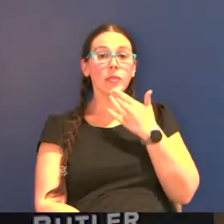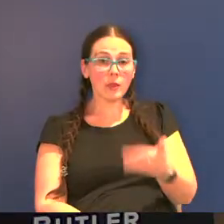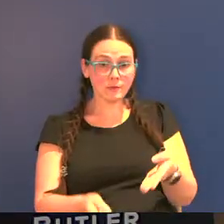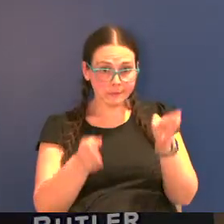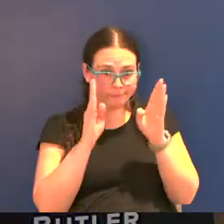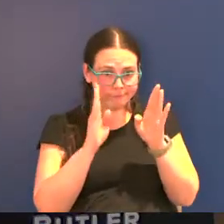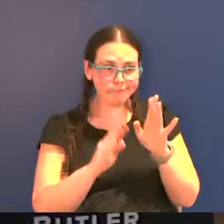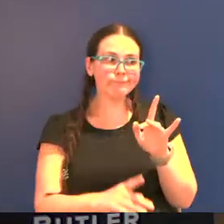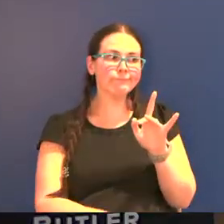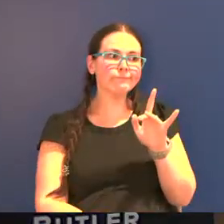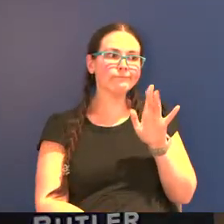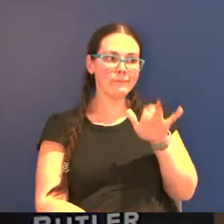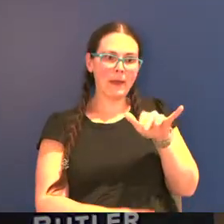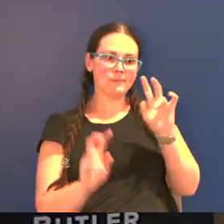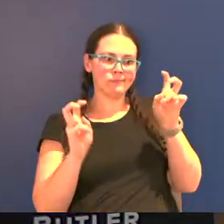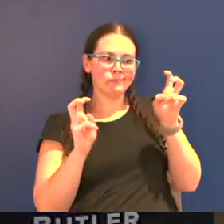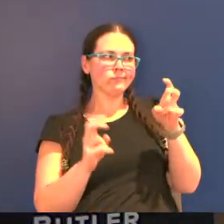this